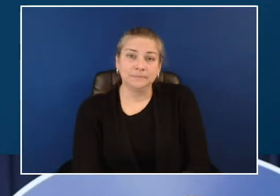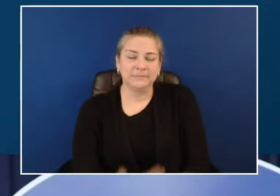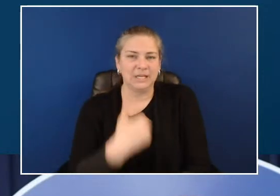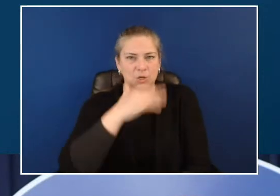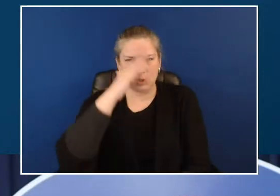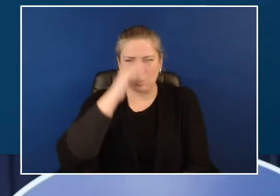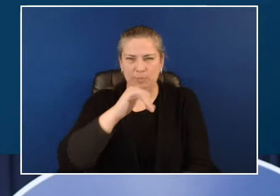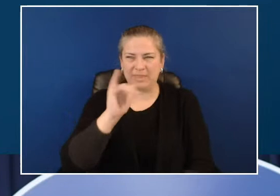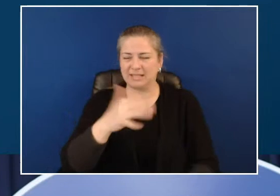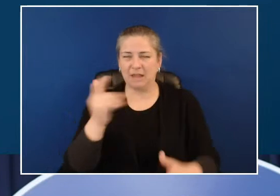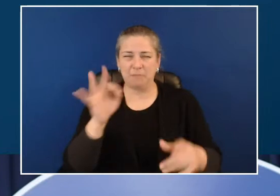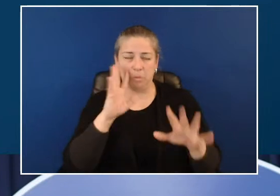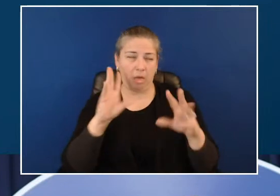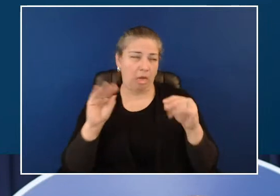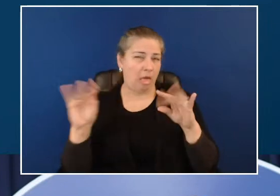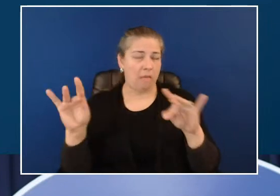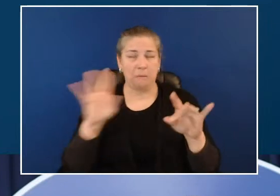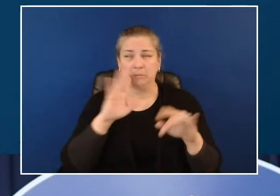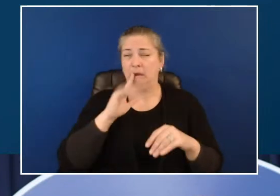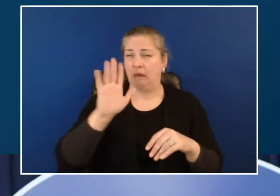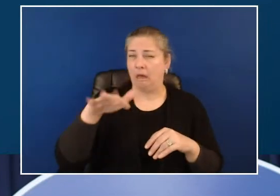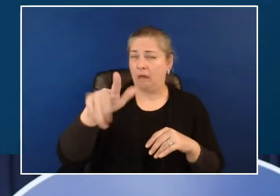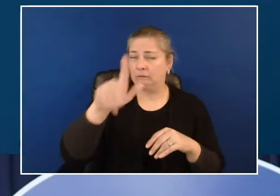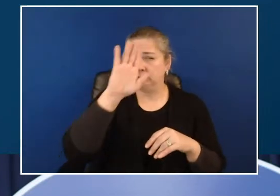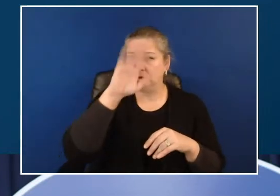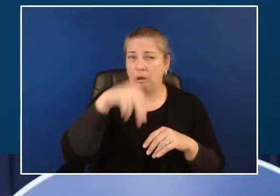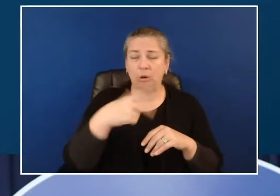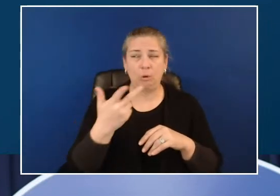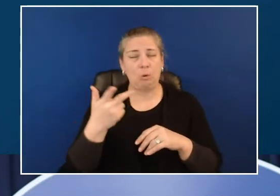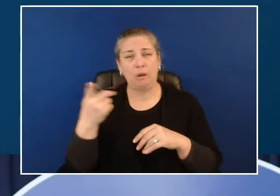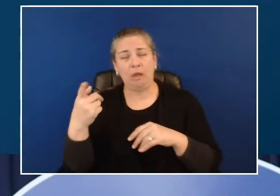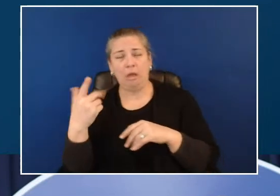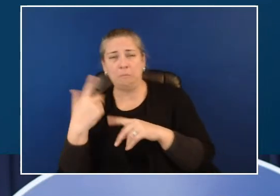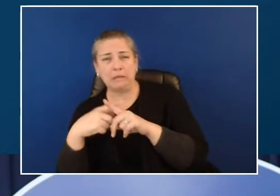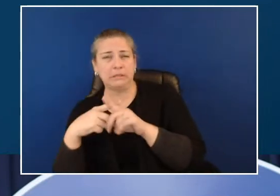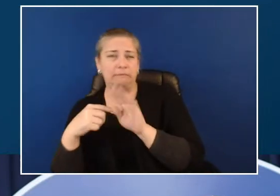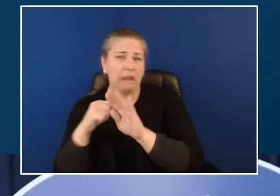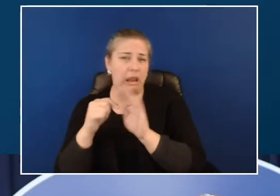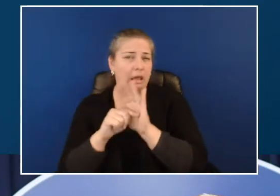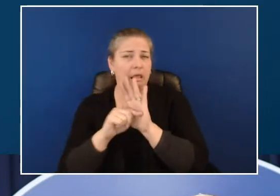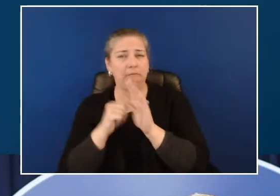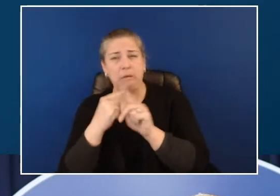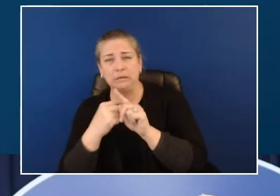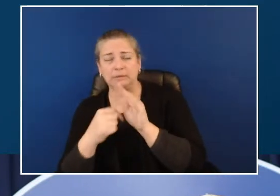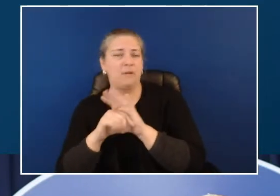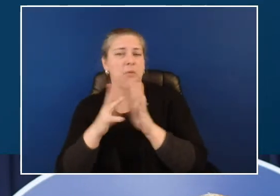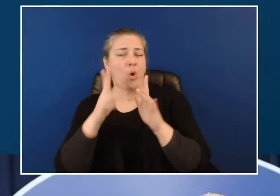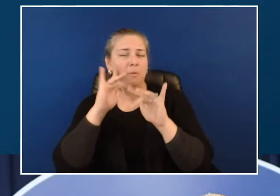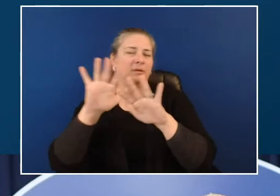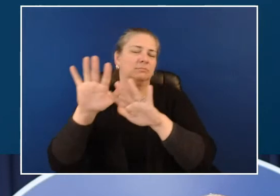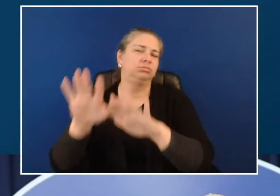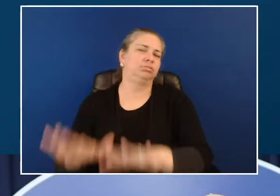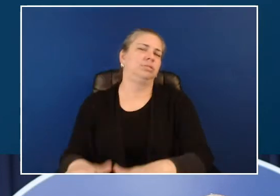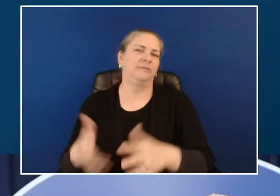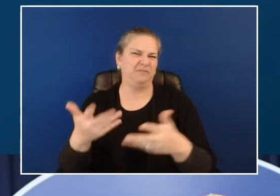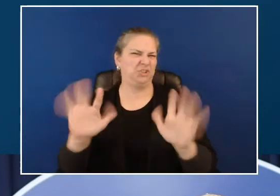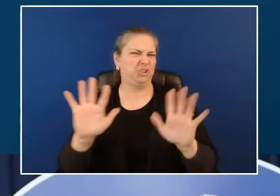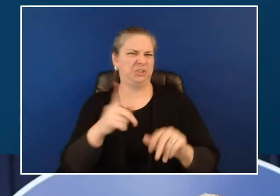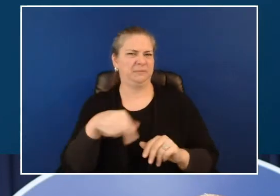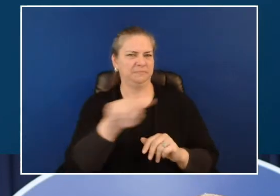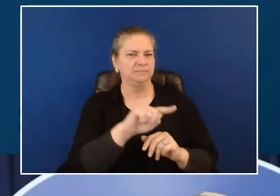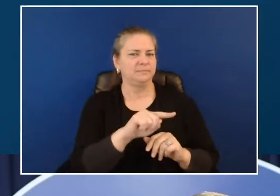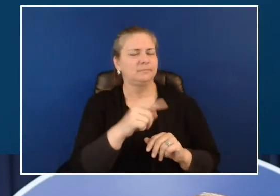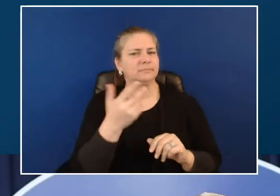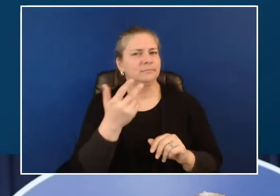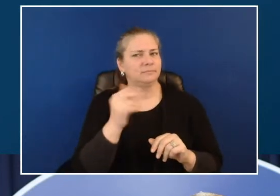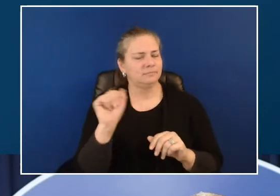when people try to claim two sides. This is the vast majority of Kentuckians. 76% of all Kentuckians that can make their own